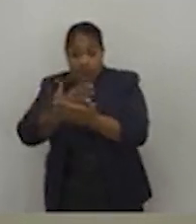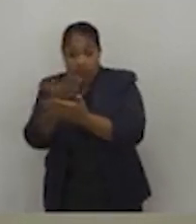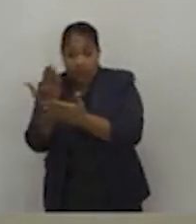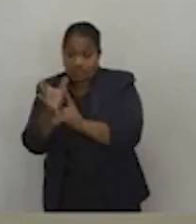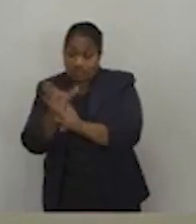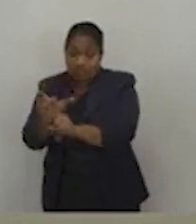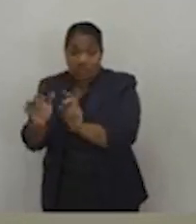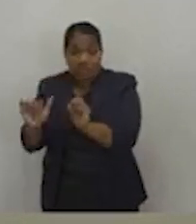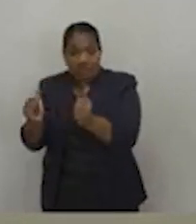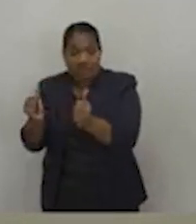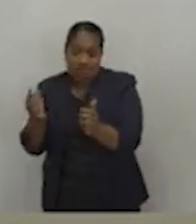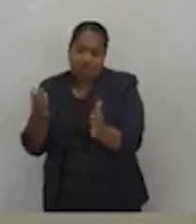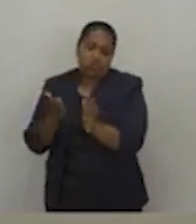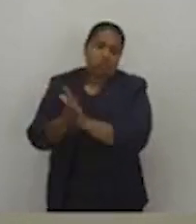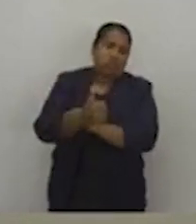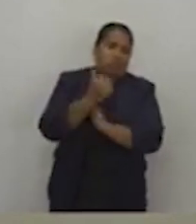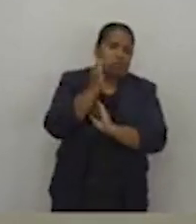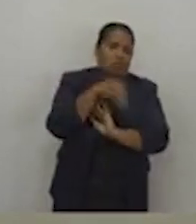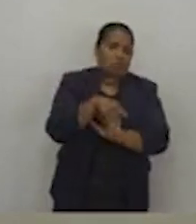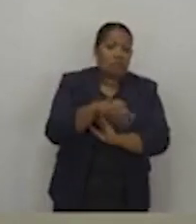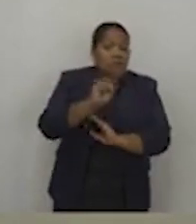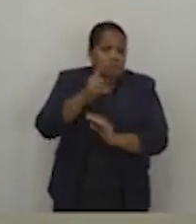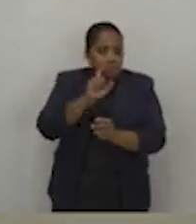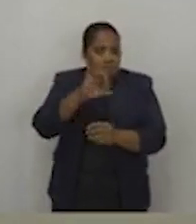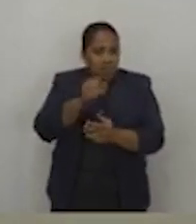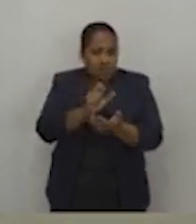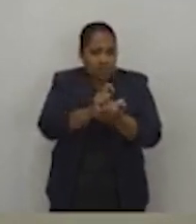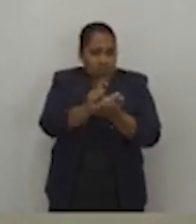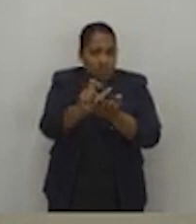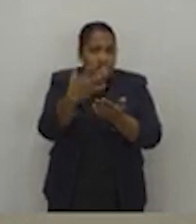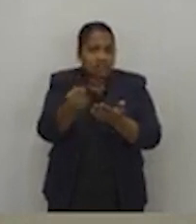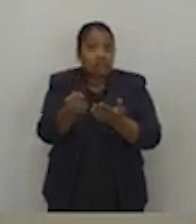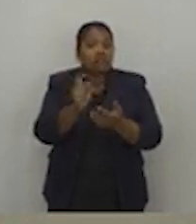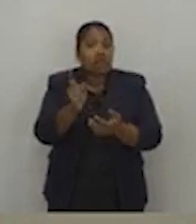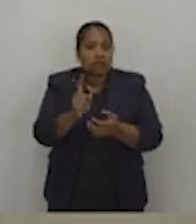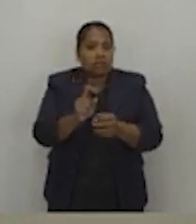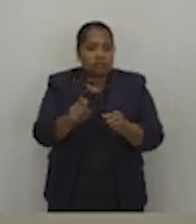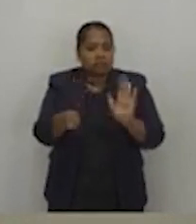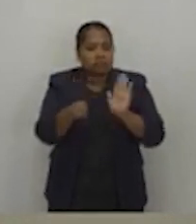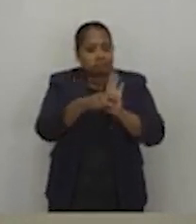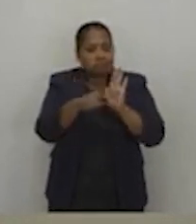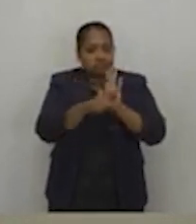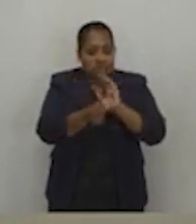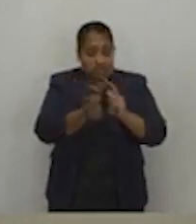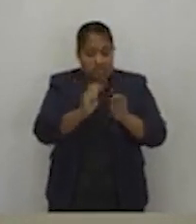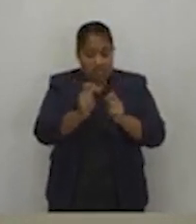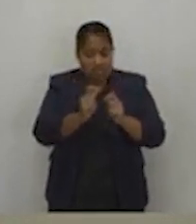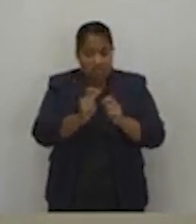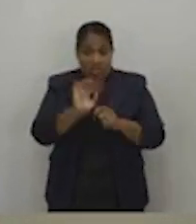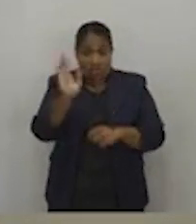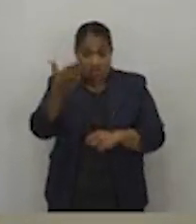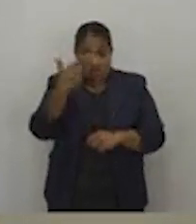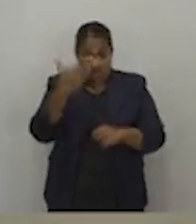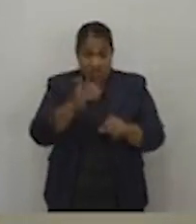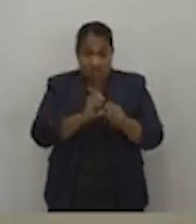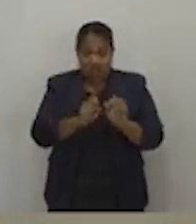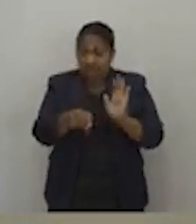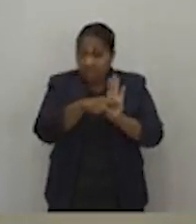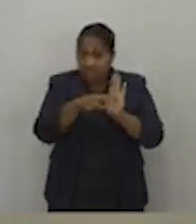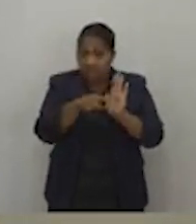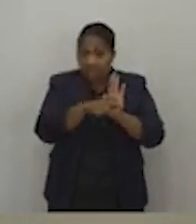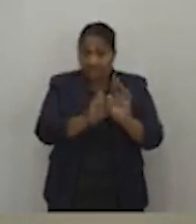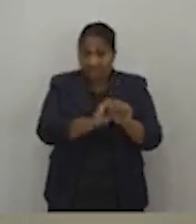clear a negative COVID test result. This situation is rapidly